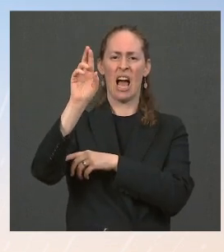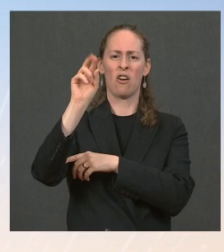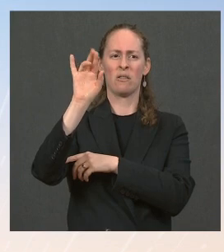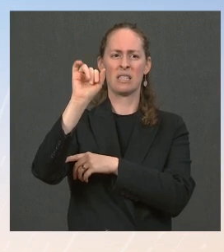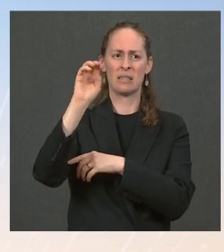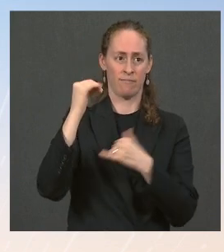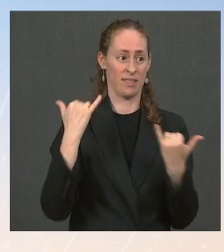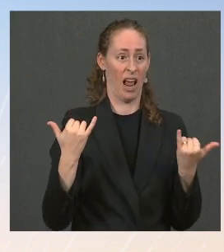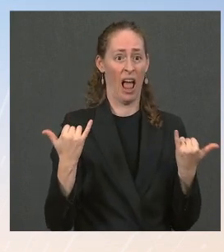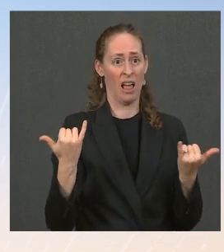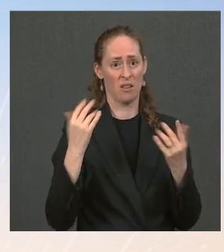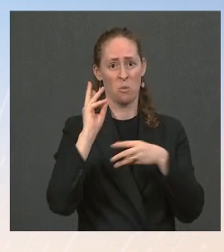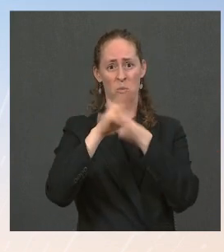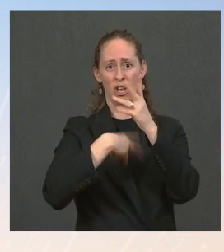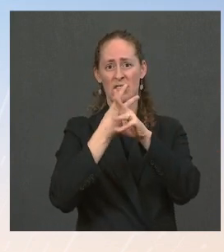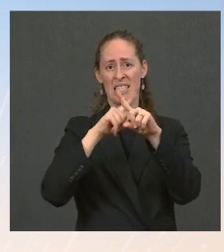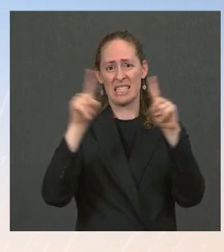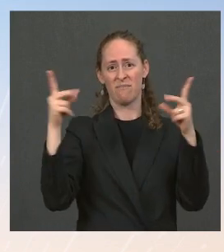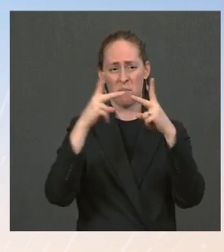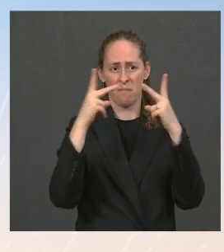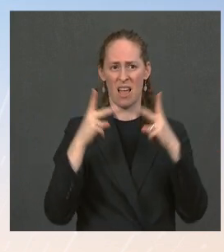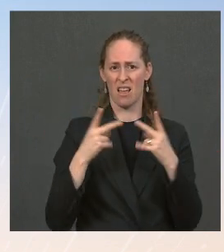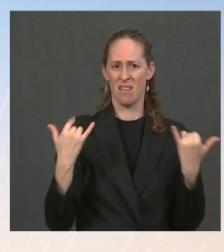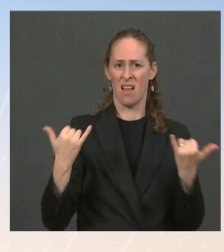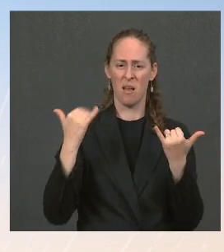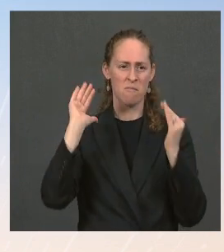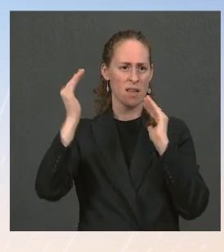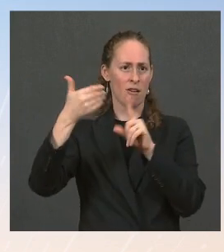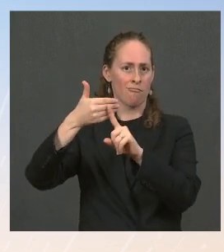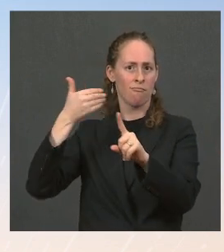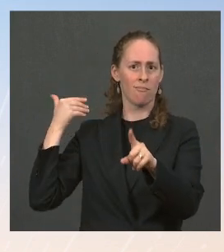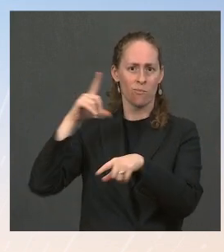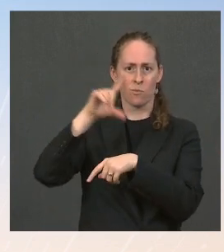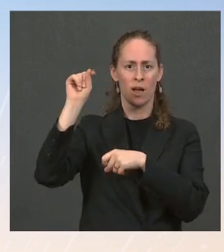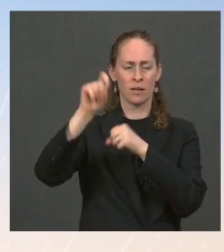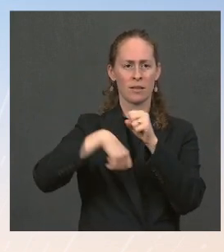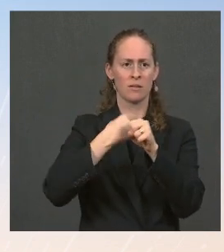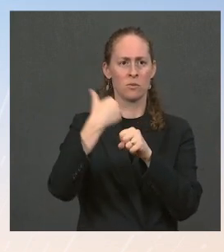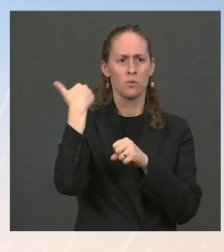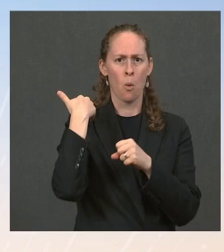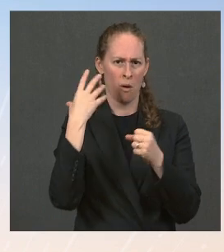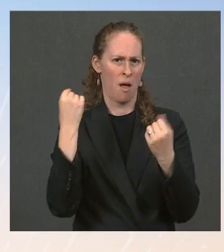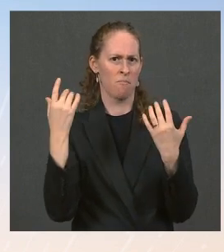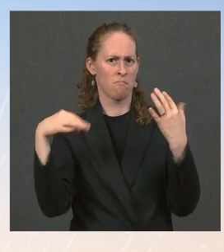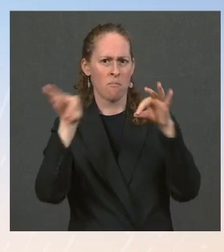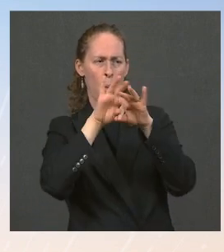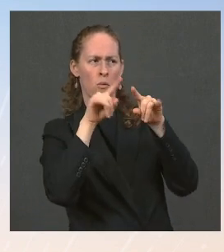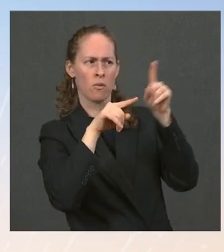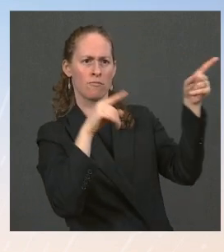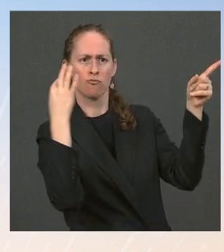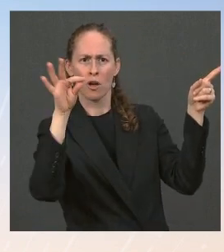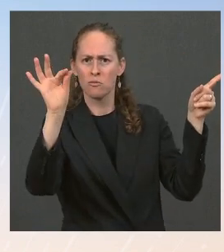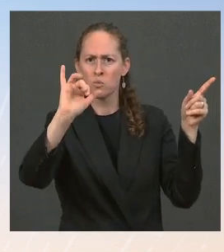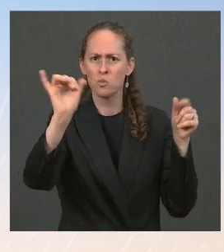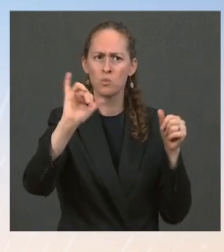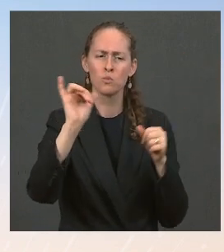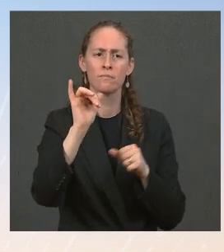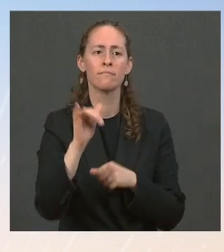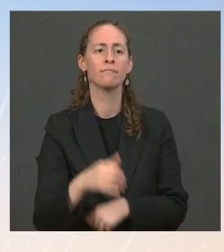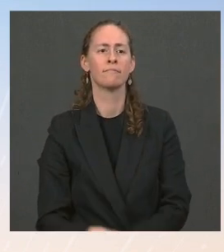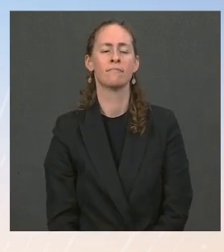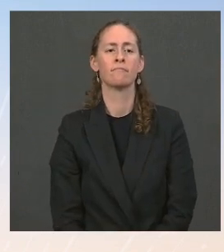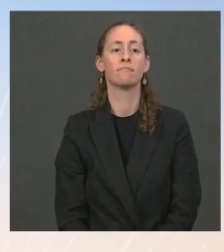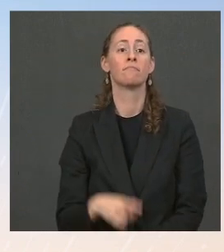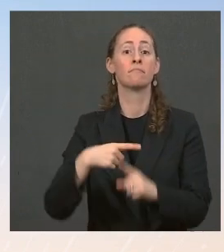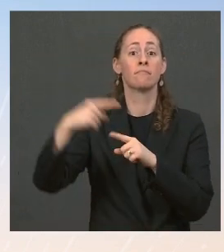the last 20 years is a vital priority for us, as it is a vital priority to the French. And as I noted, when the ambassador comes back, there'll be consultations.